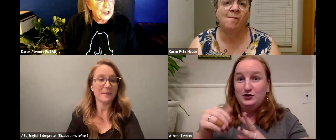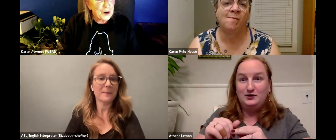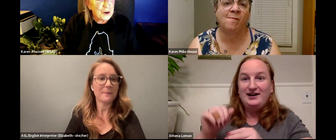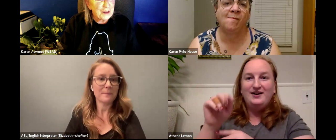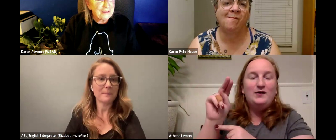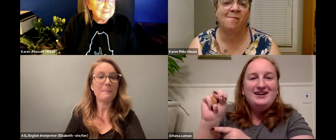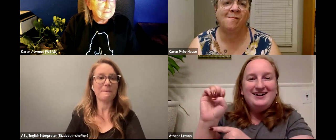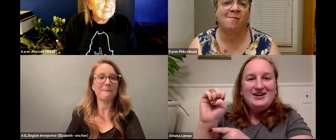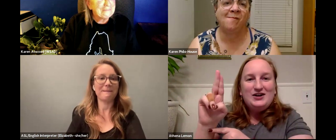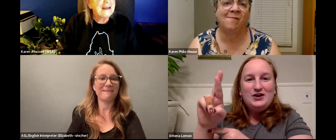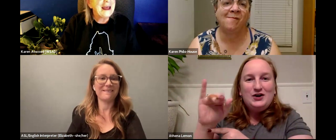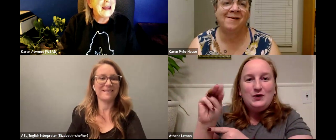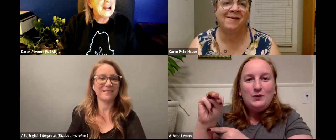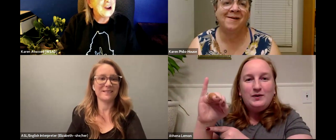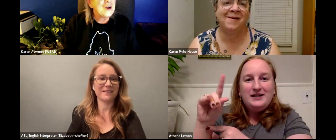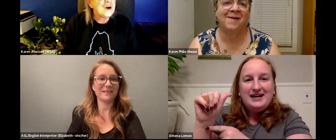You're doing great. Oh,